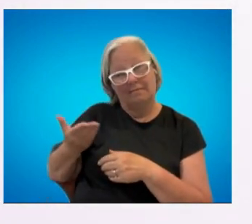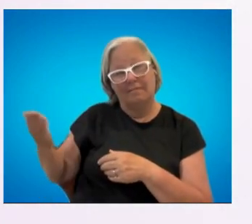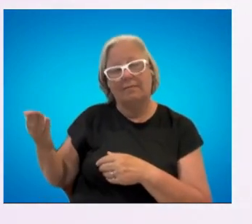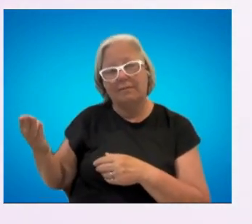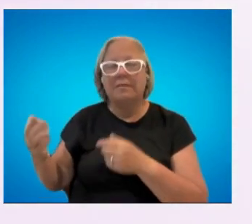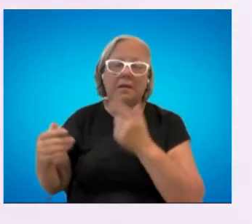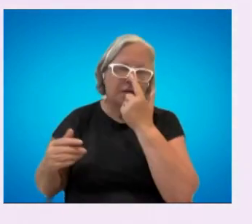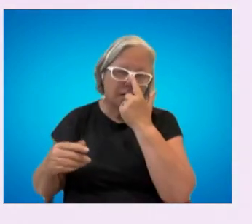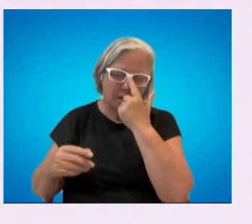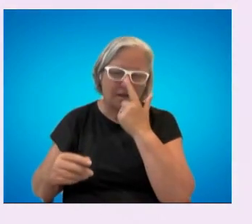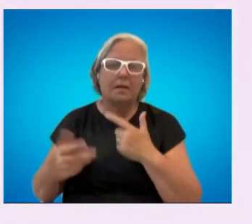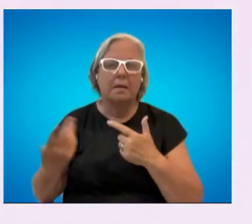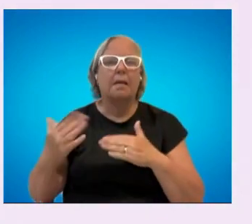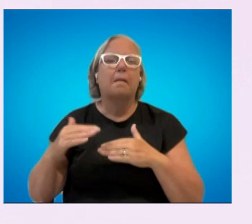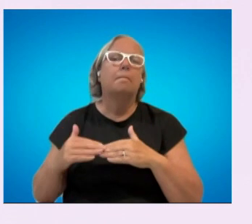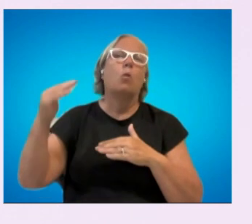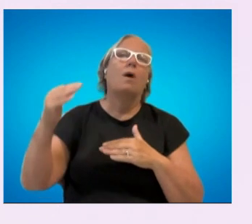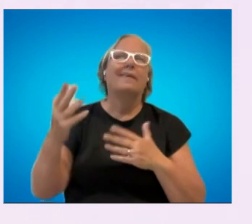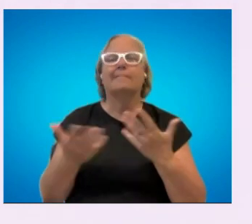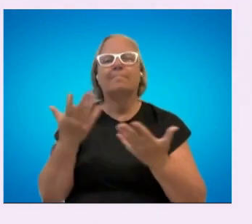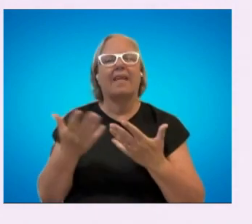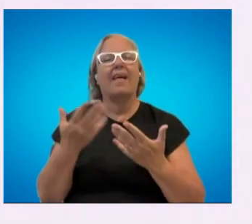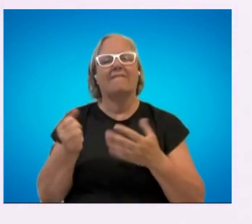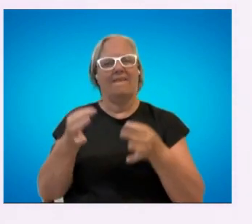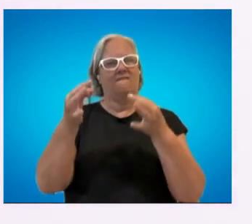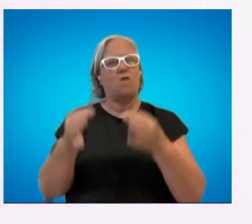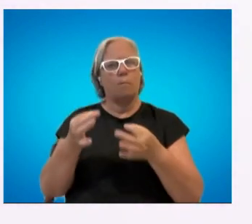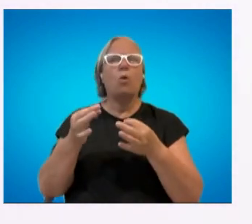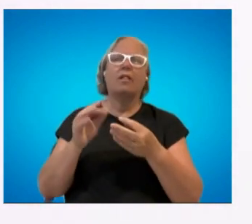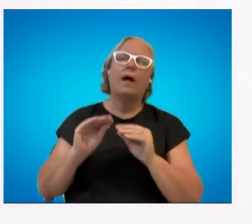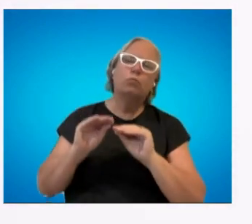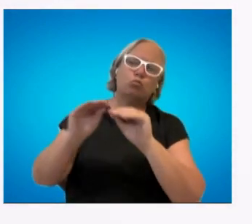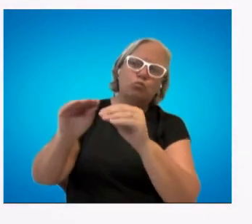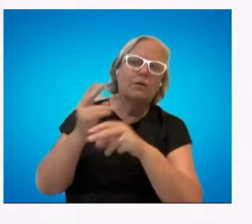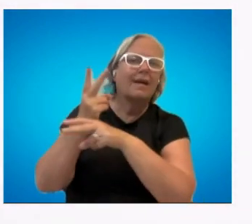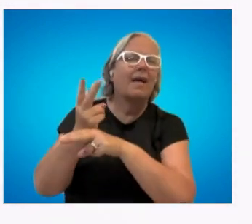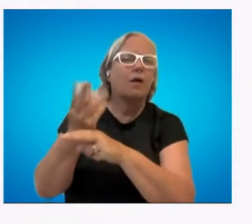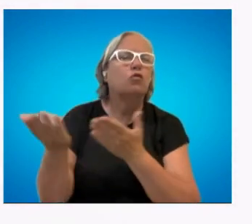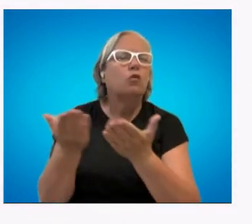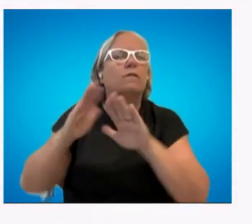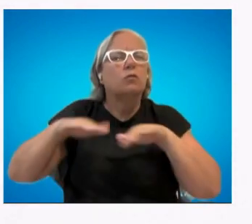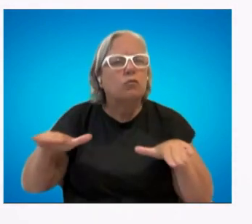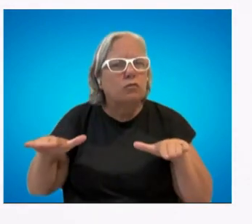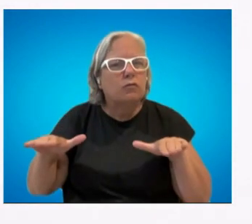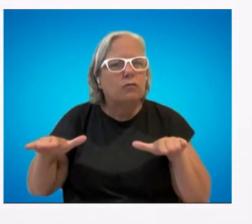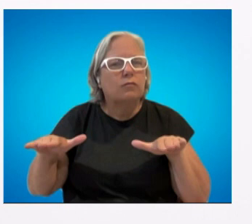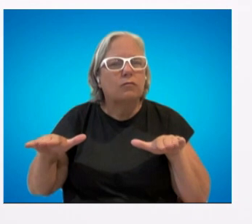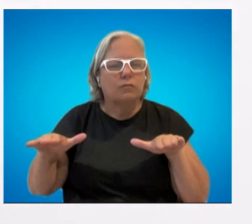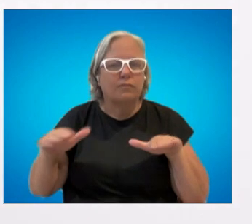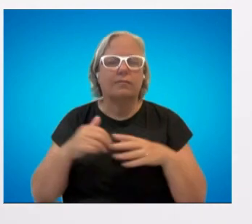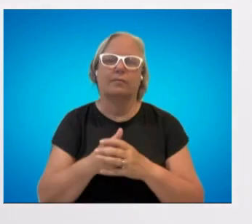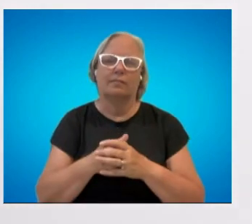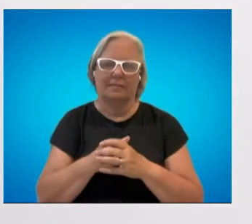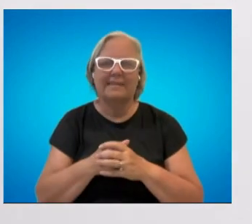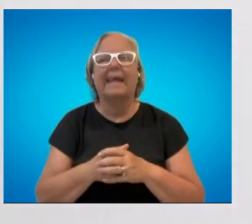parents use formal childcare services, less they are less intensively engaged in